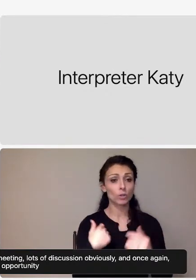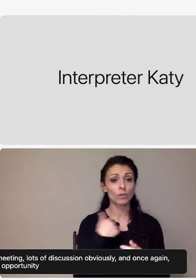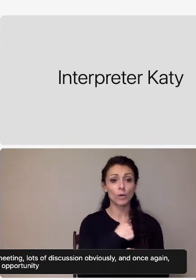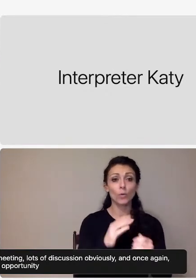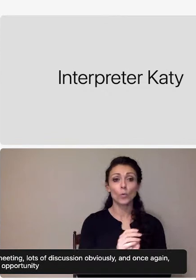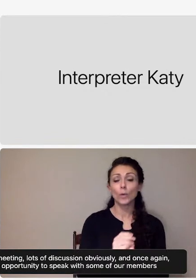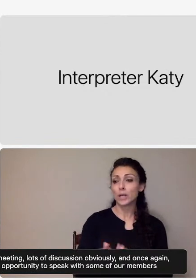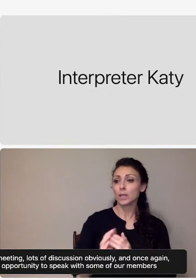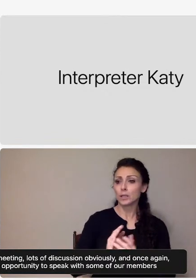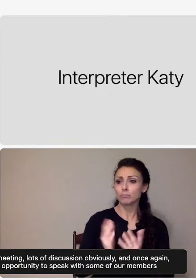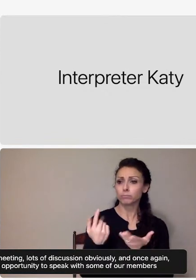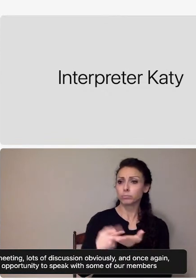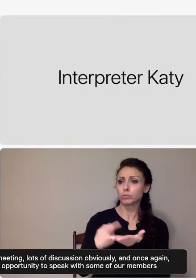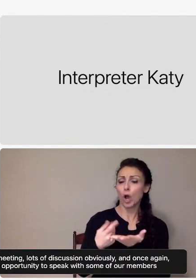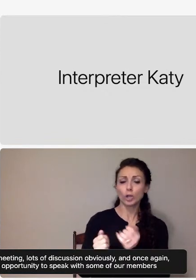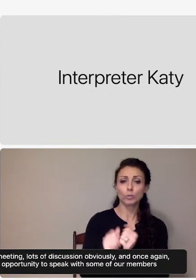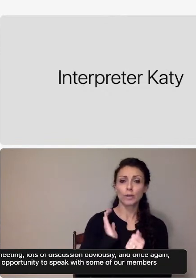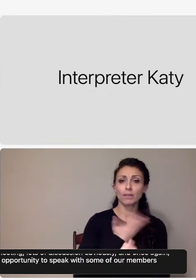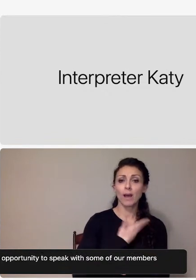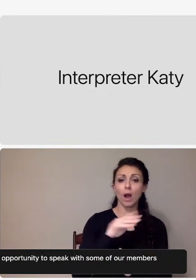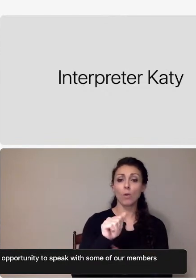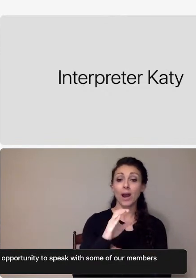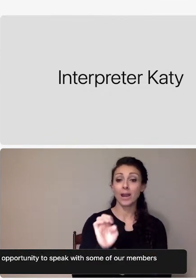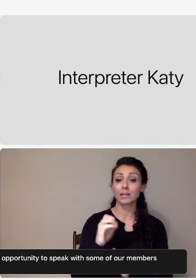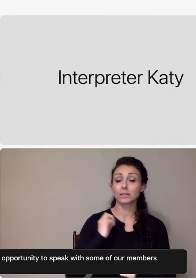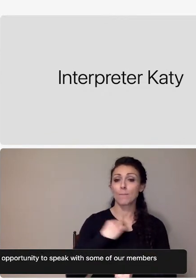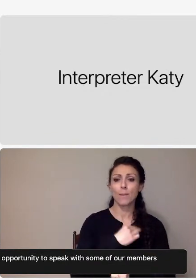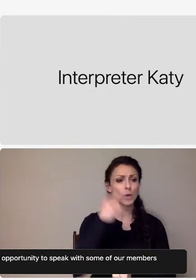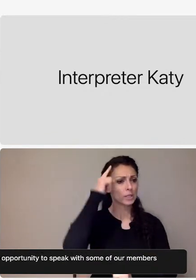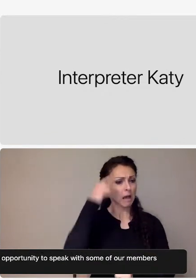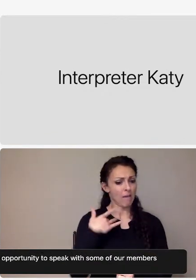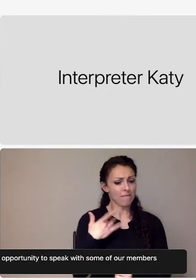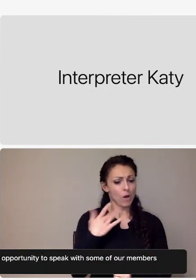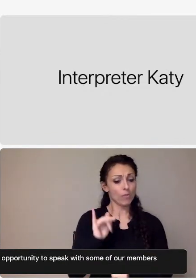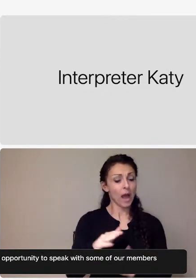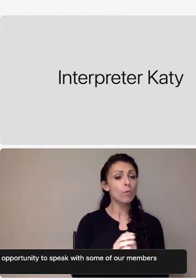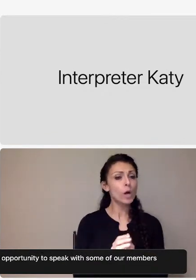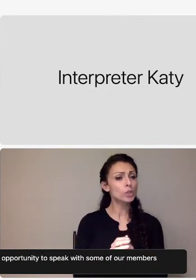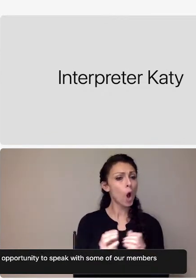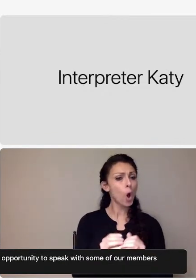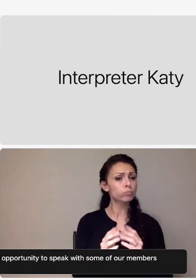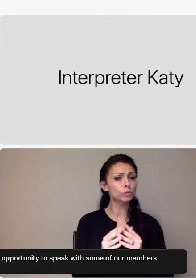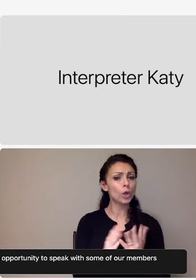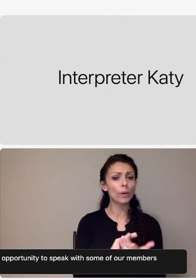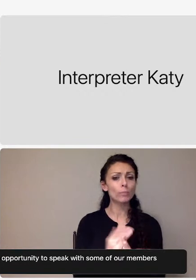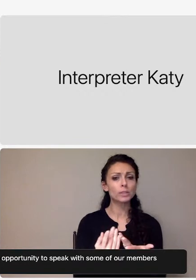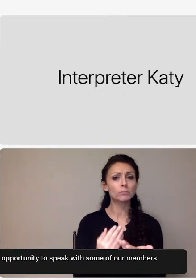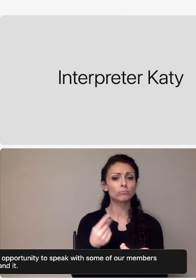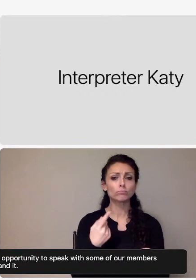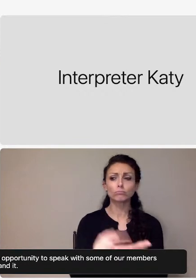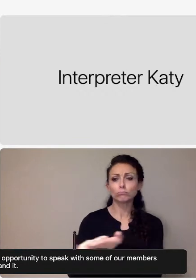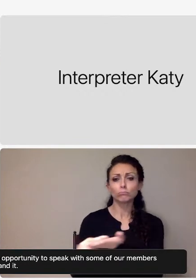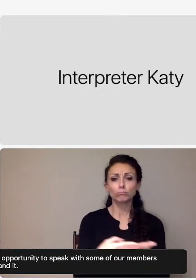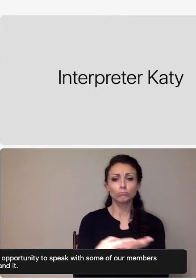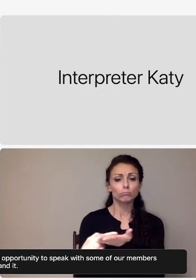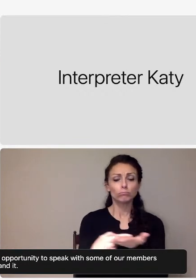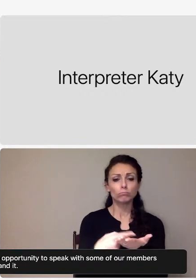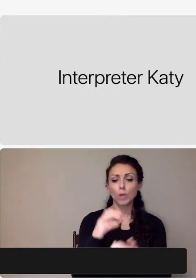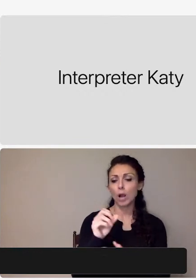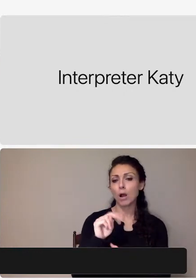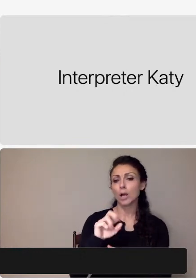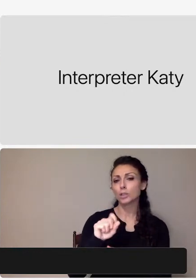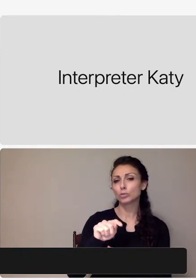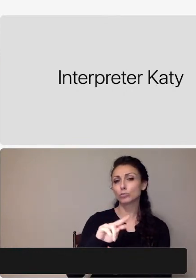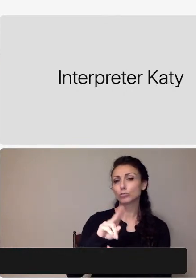members about their concerns i thought that was constructive um it was it was meaningful and it was respectful and professional and the real